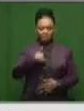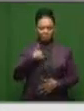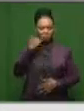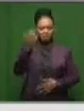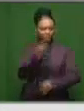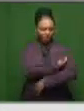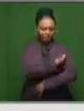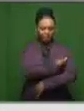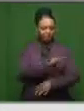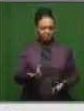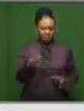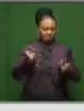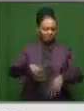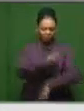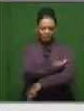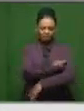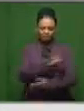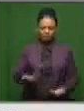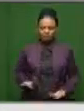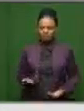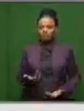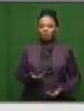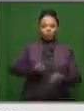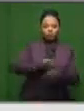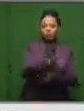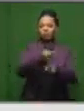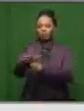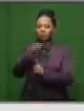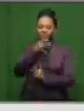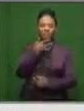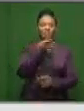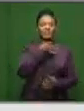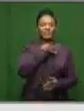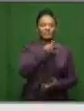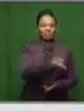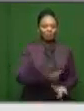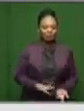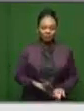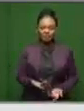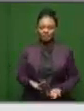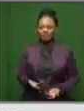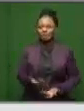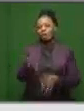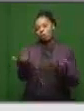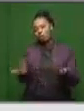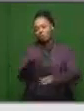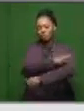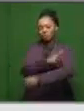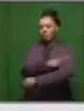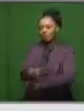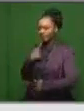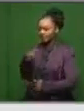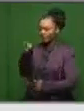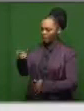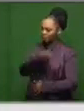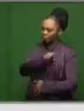employers may well require the employees to have a vaccine if they're coming back to work. They may